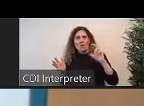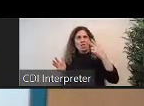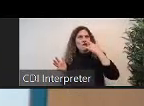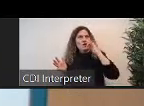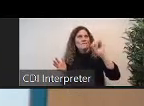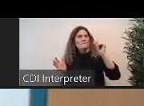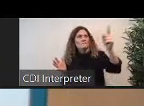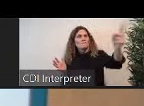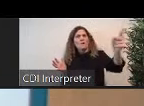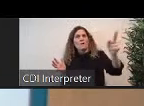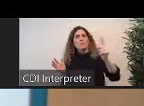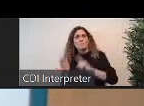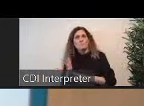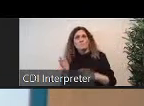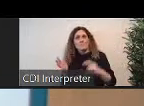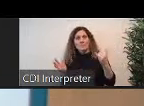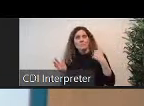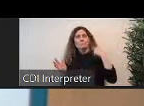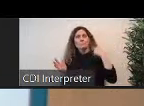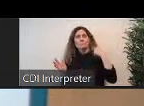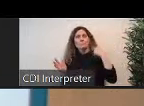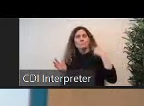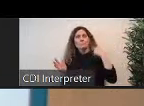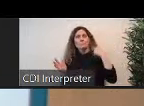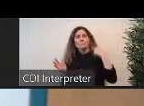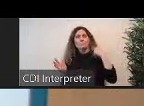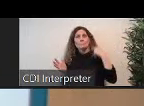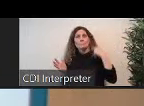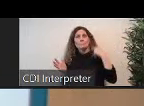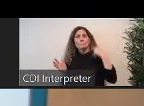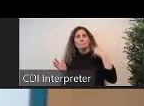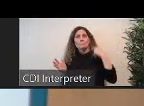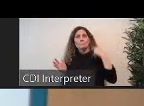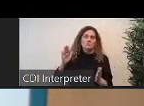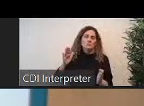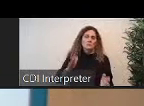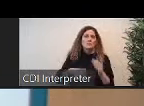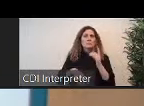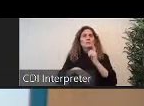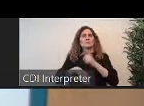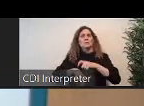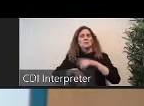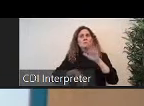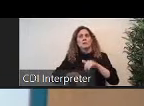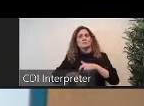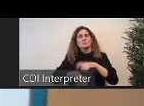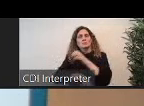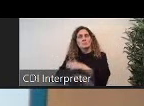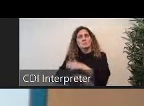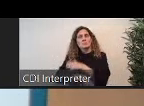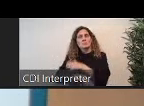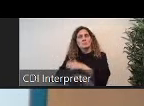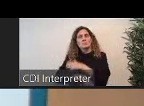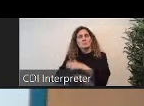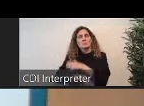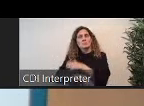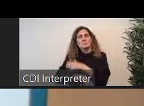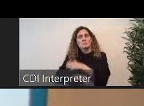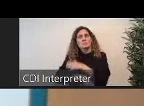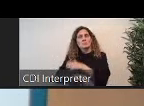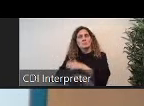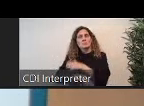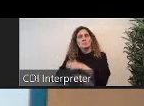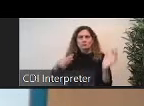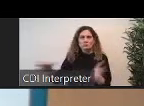those eligible groups very likely to be able to get vaccine on March 1st. Unfortunately, what we've seen over the